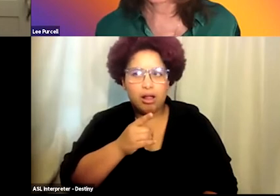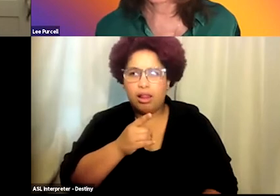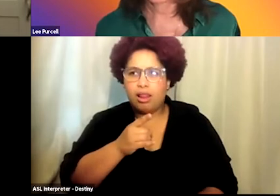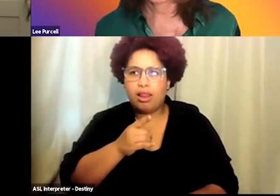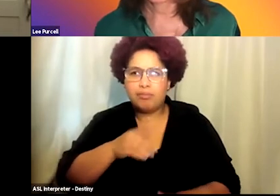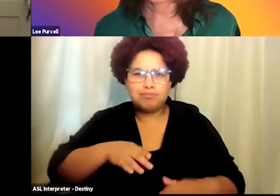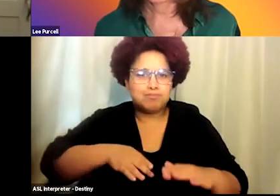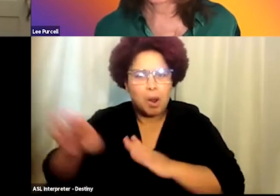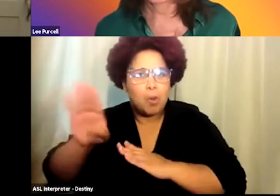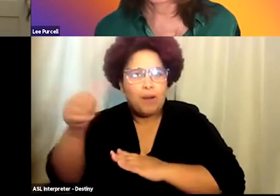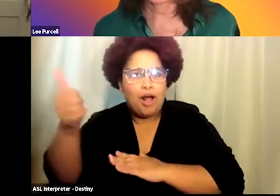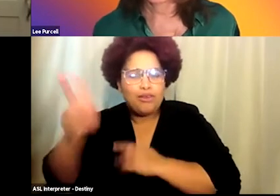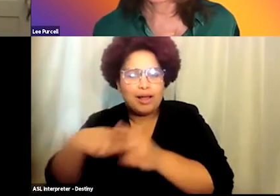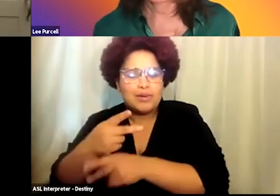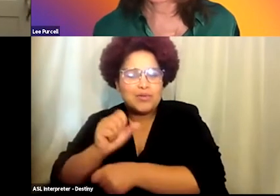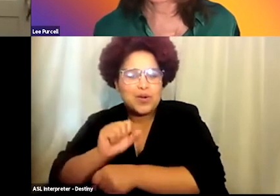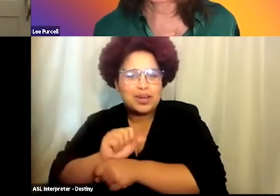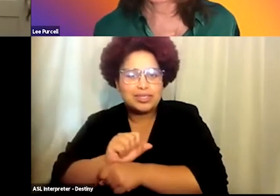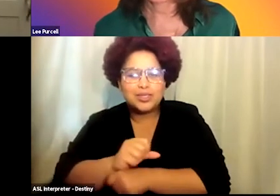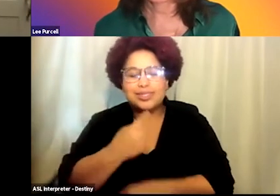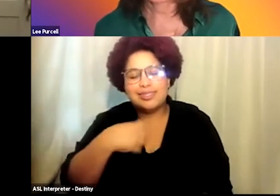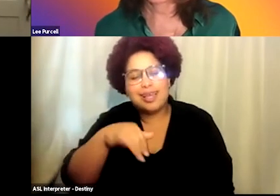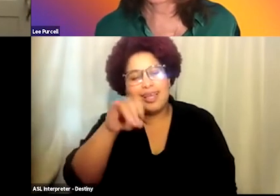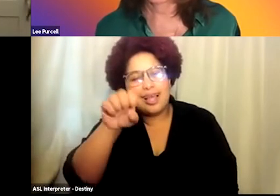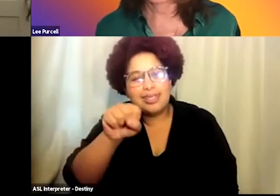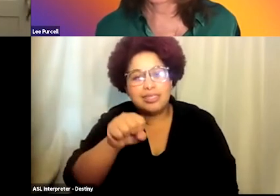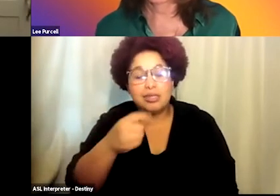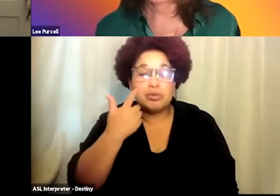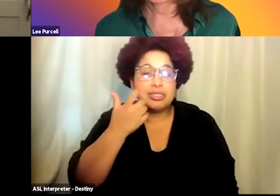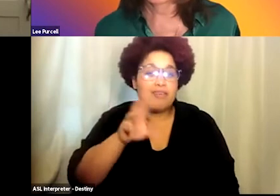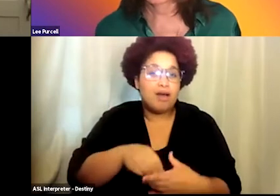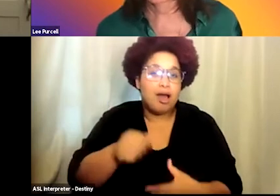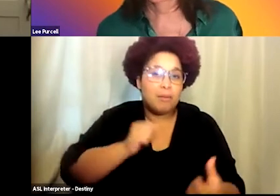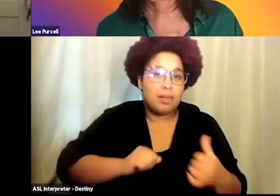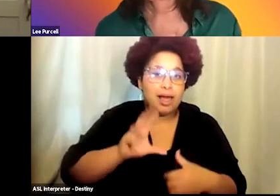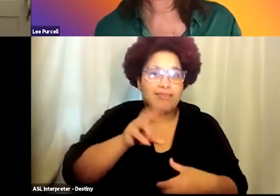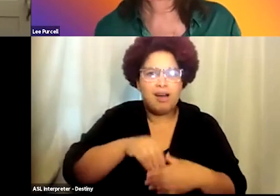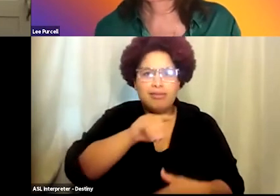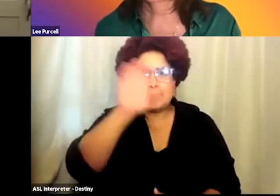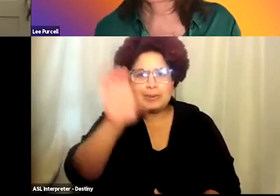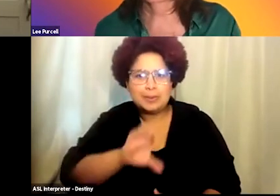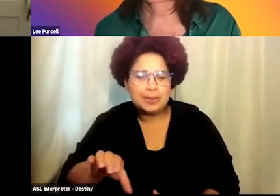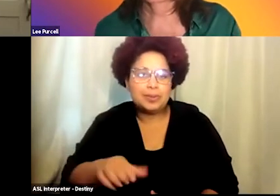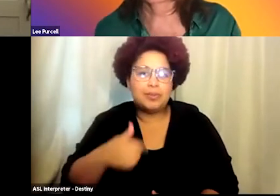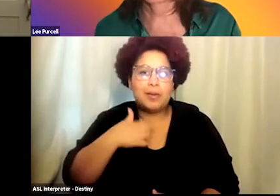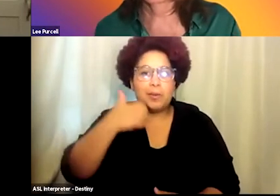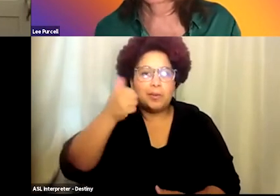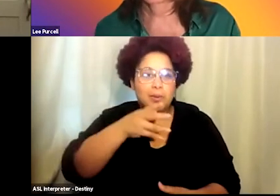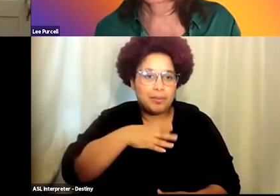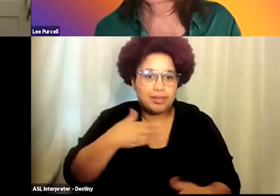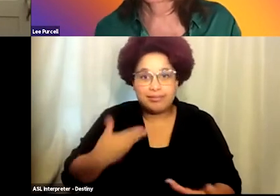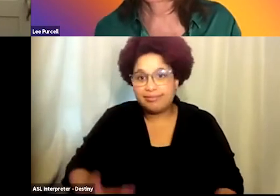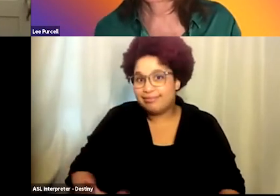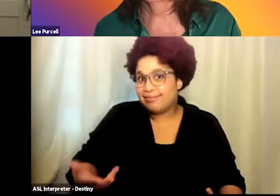to something else. It's just say yes. I did a play recently on Zoom. I played an older woman. It